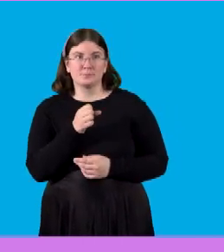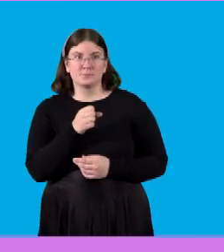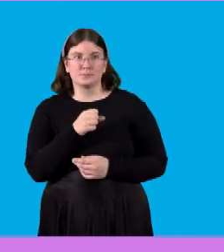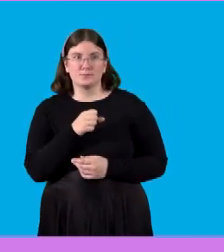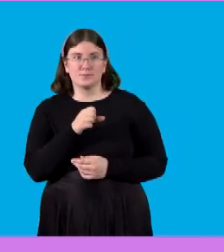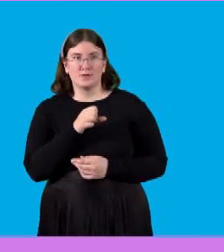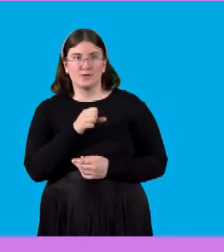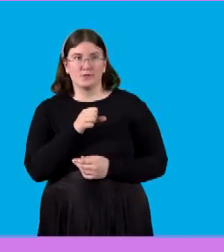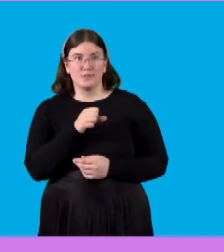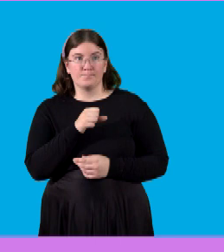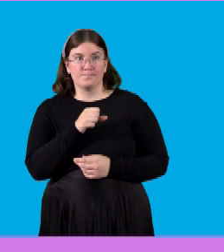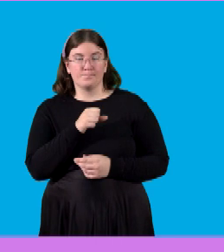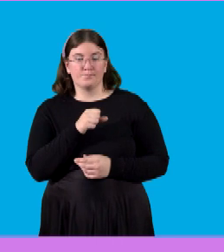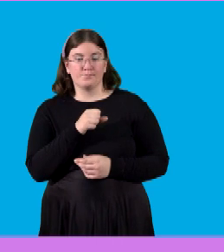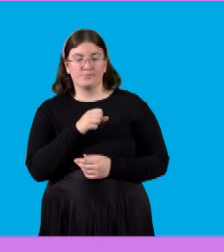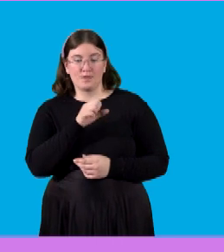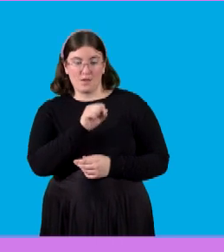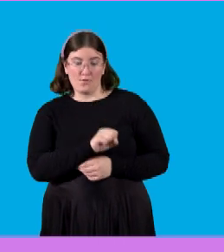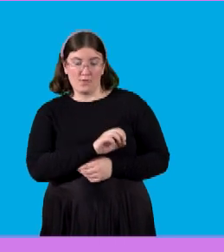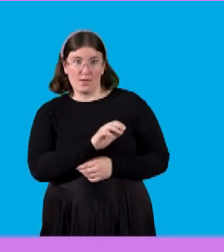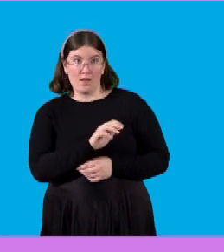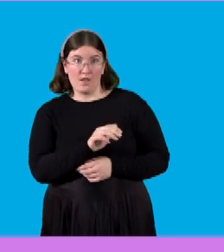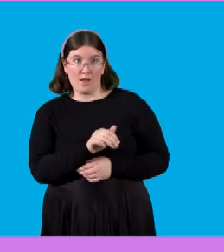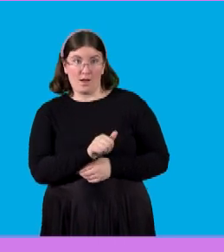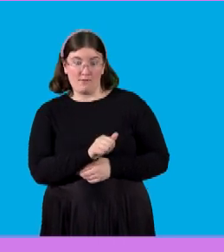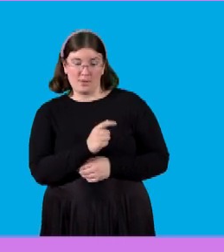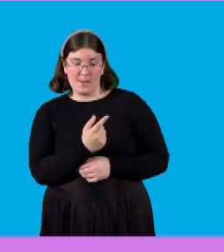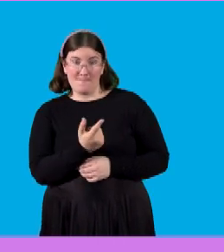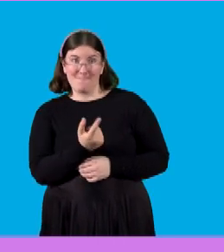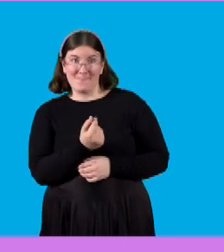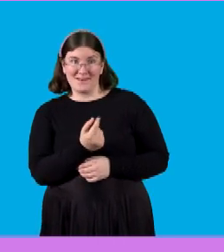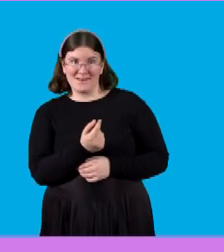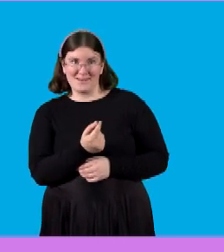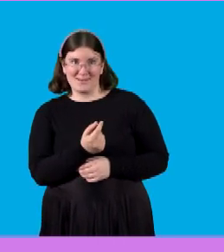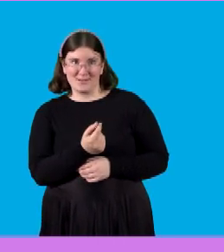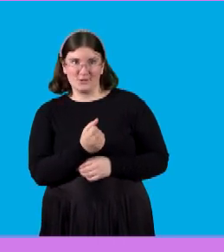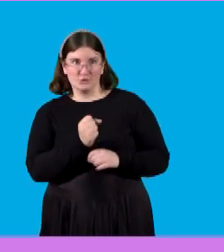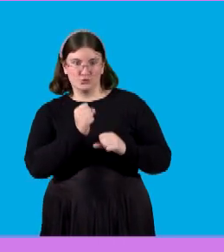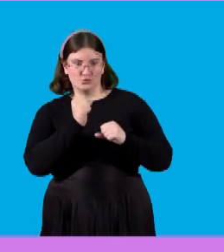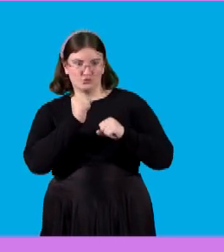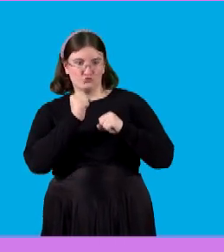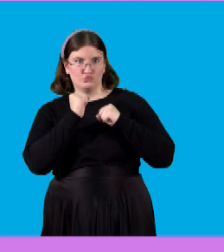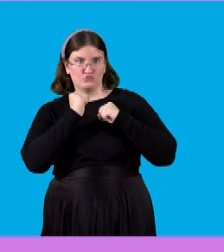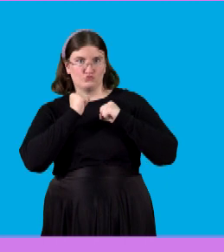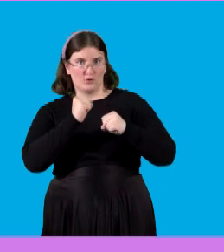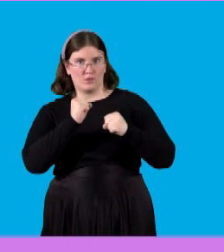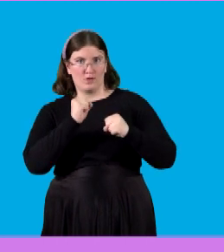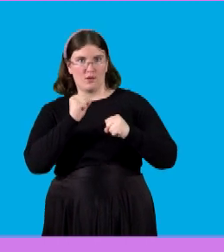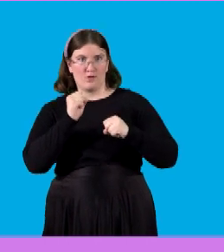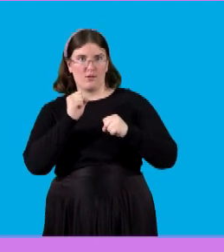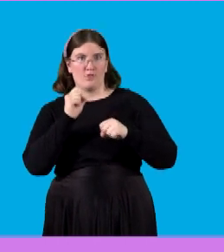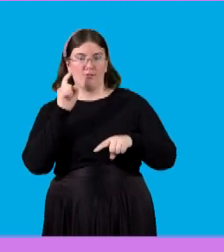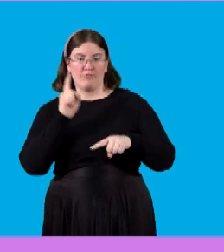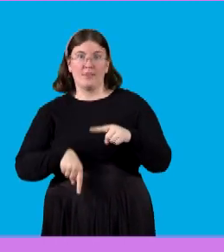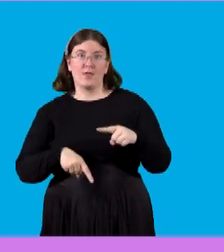South African rand, can I put it like that, right, is stronger, worth more, right,